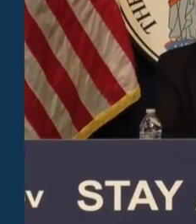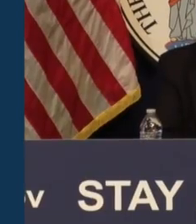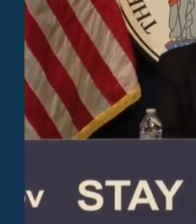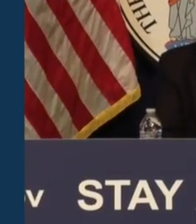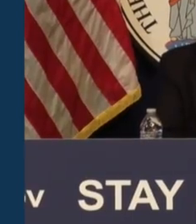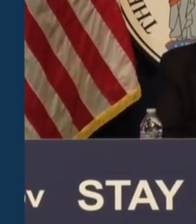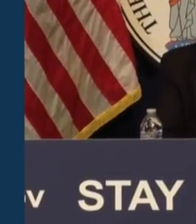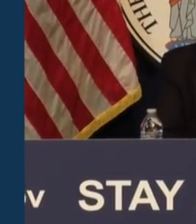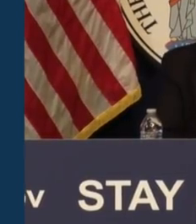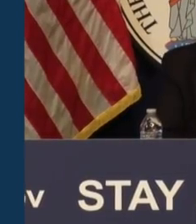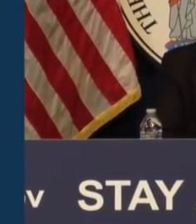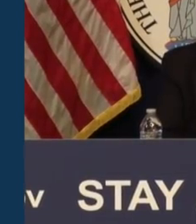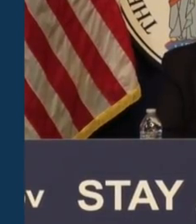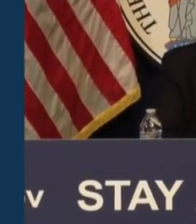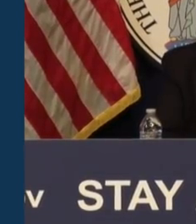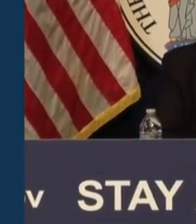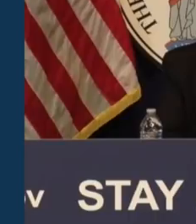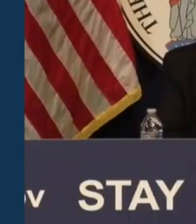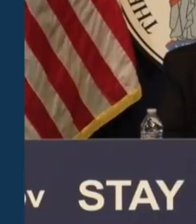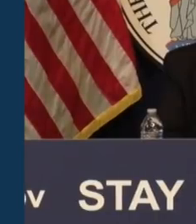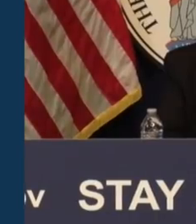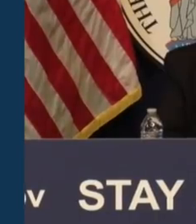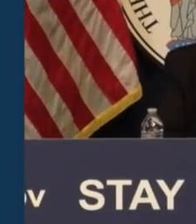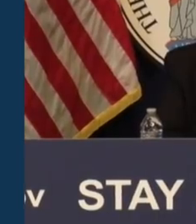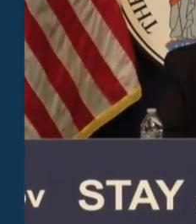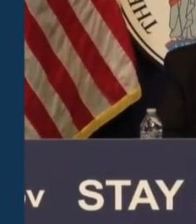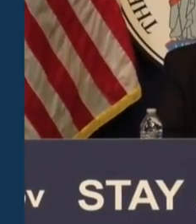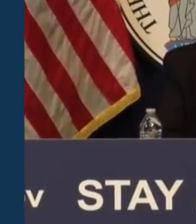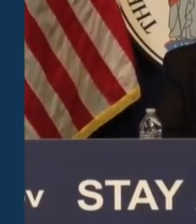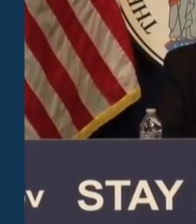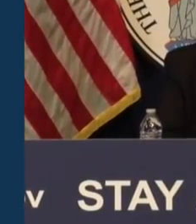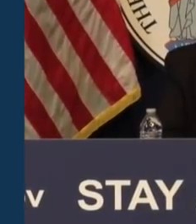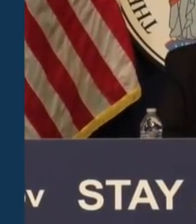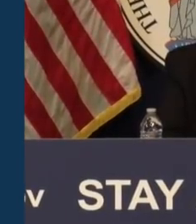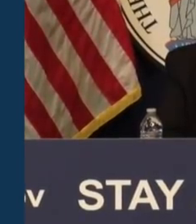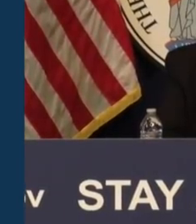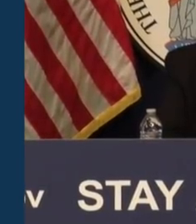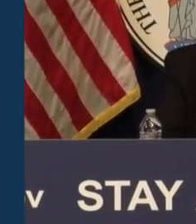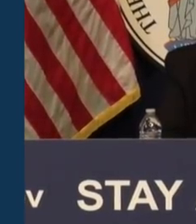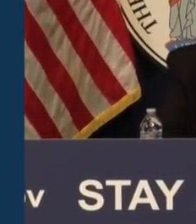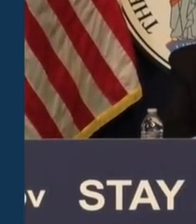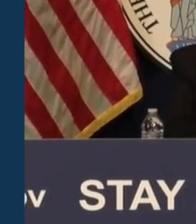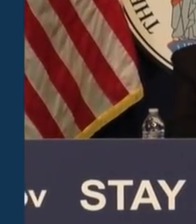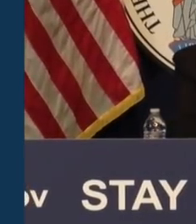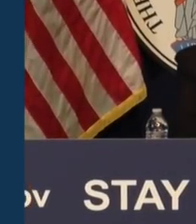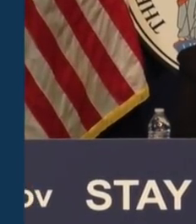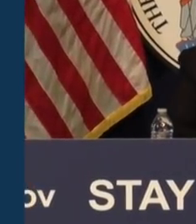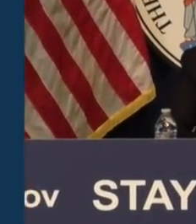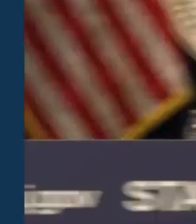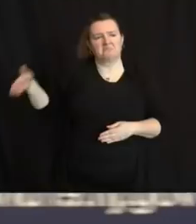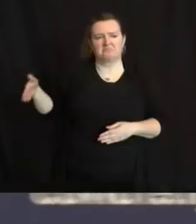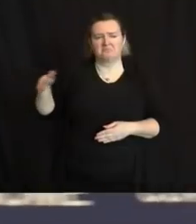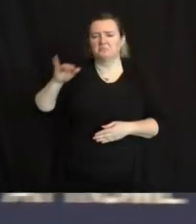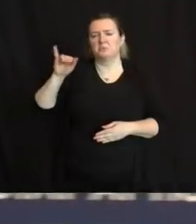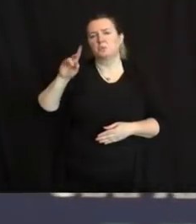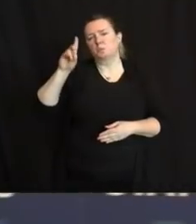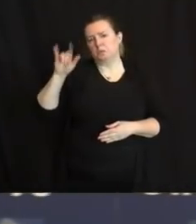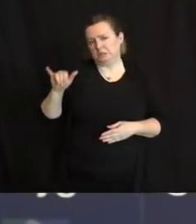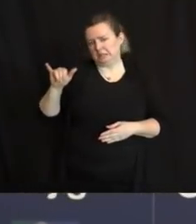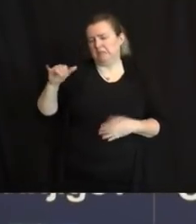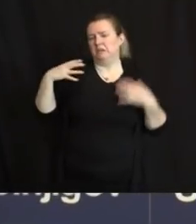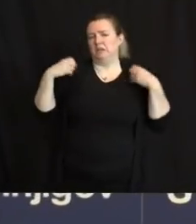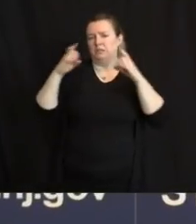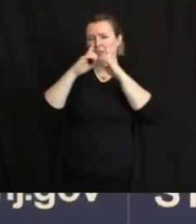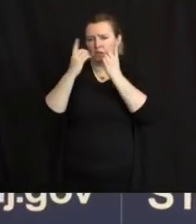turn things over to the woman who needs no introduction, the Commissioner of the Department of Health, Judy Persichilli. Thank you, Governor. Good